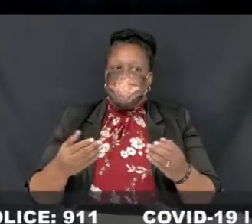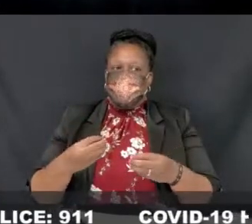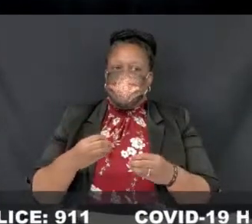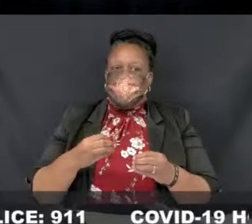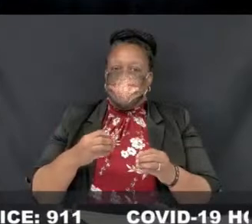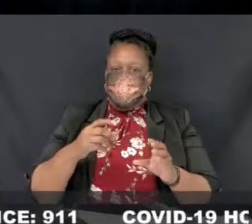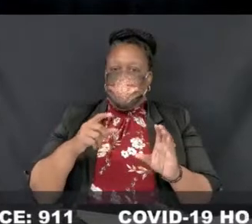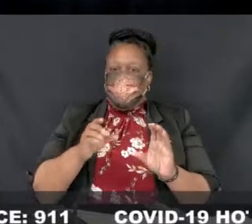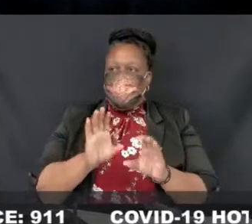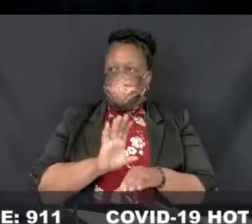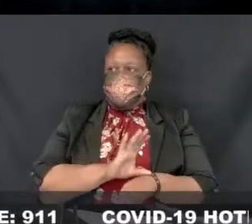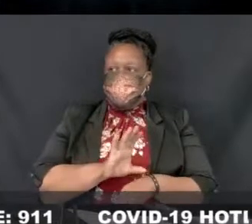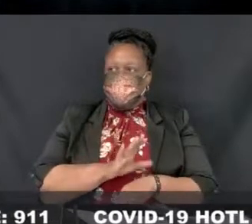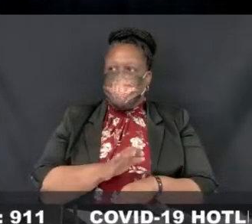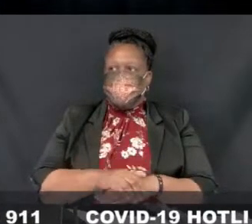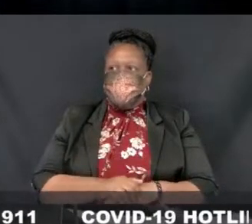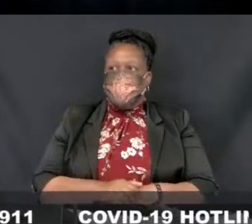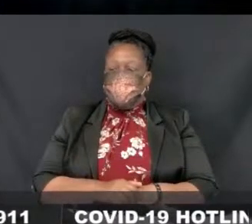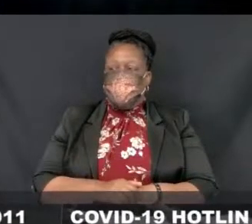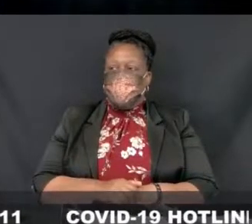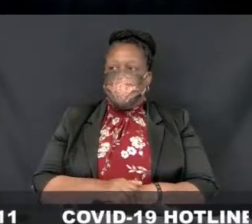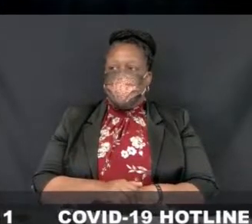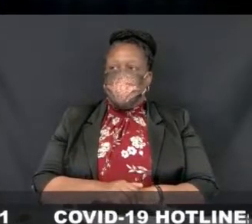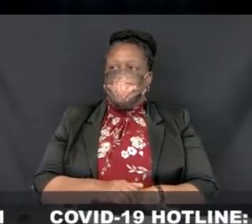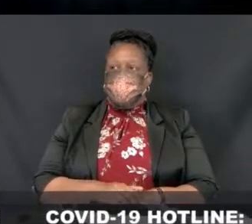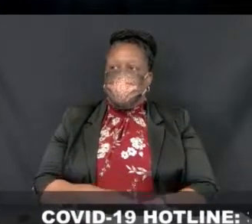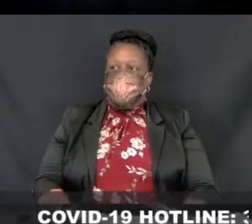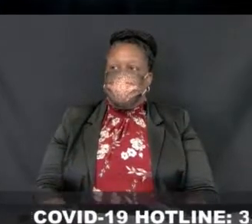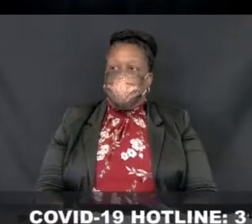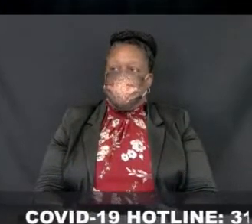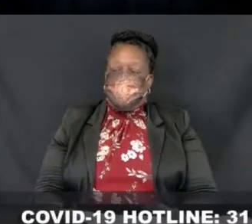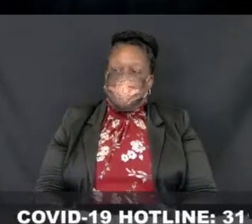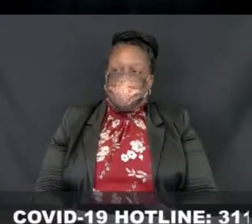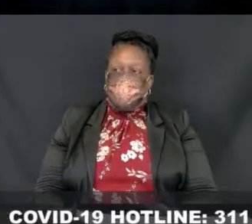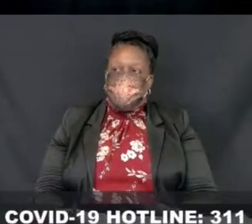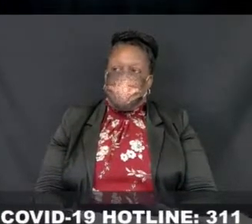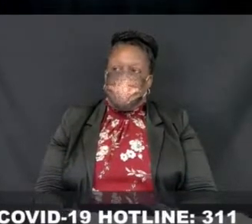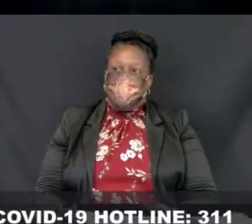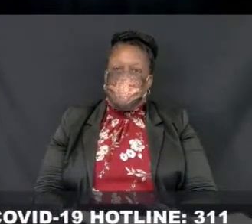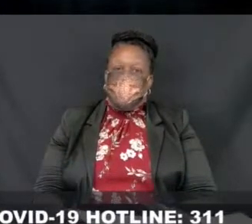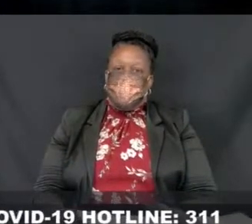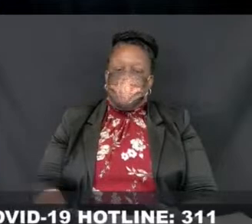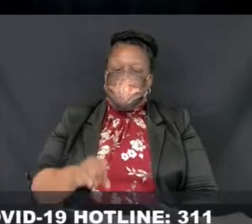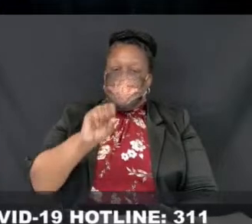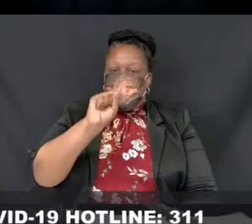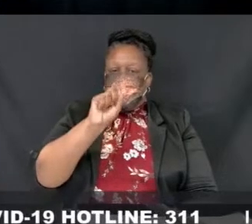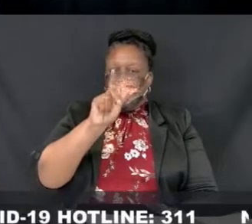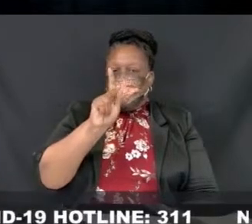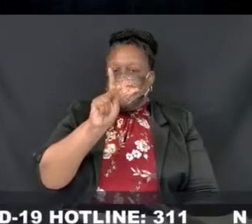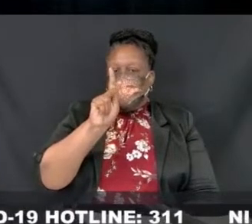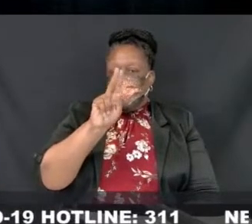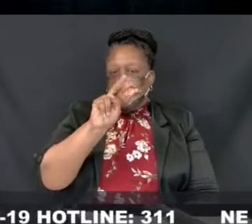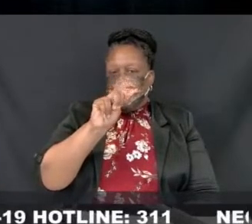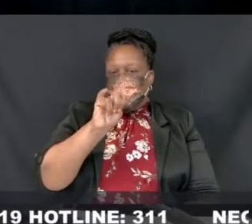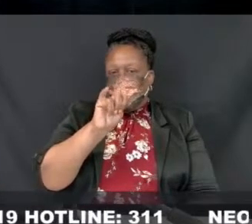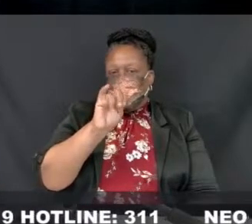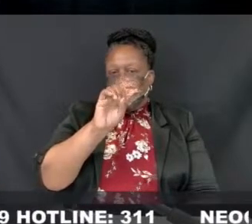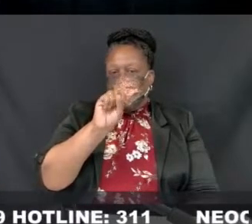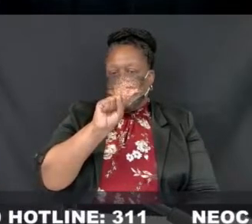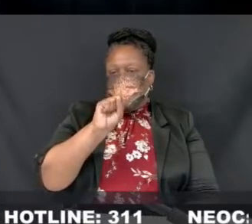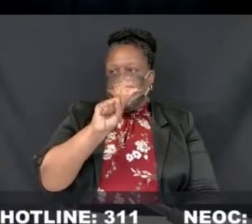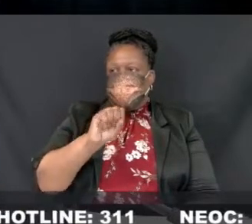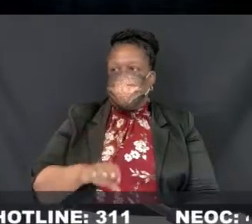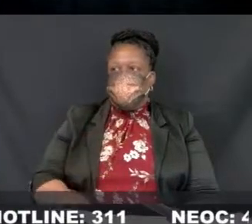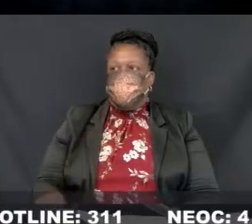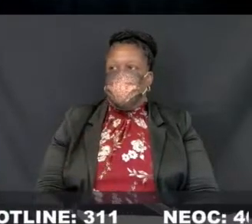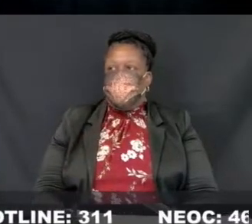Henry, Superintendent of Police. Mr. Leslie Williams, Director General, SKNIS. Mr. Travis Rogers, Superintendent of